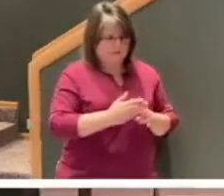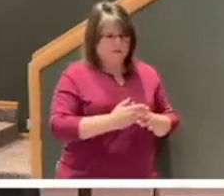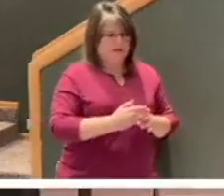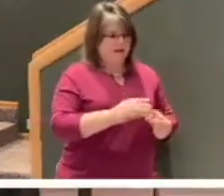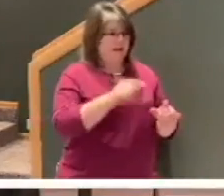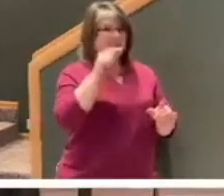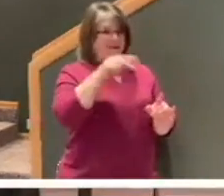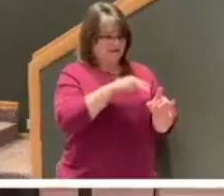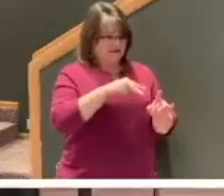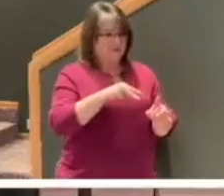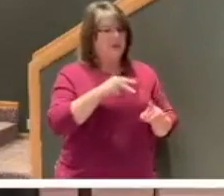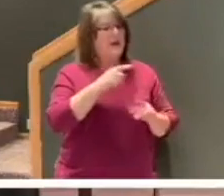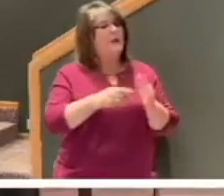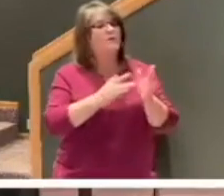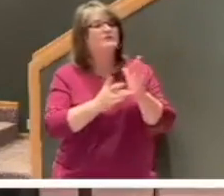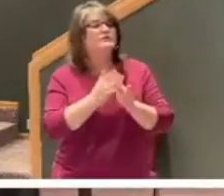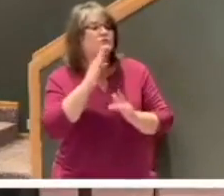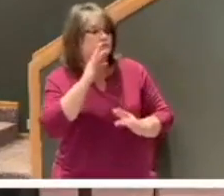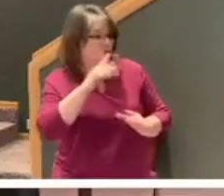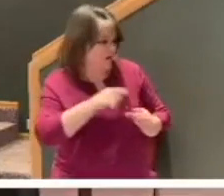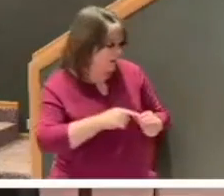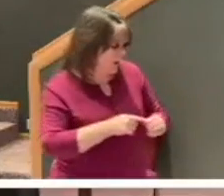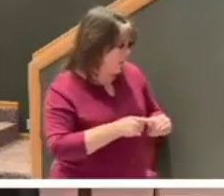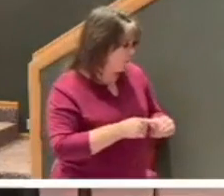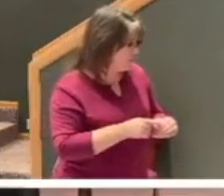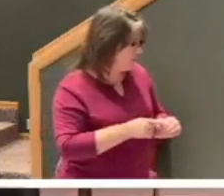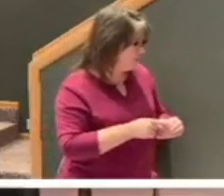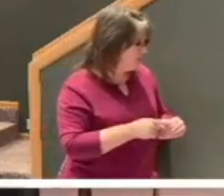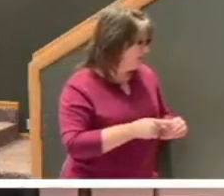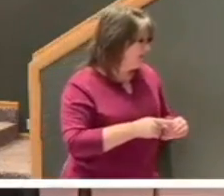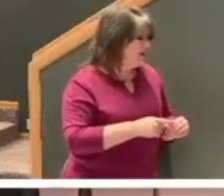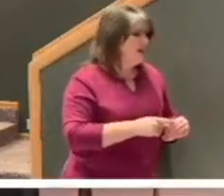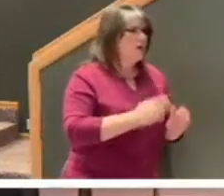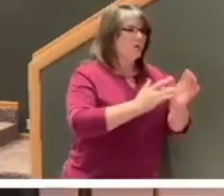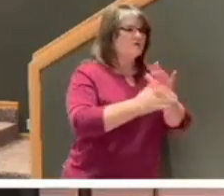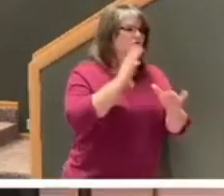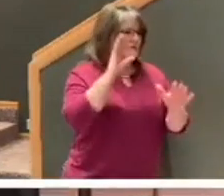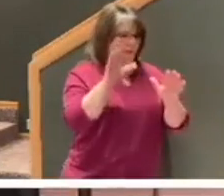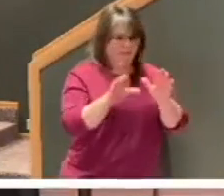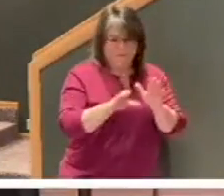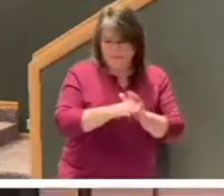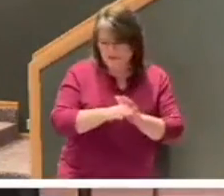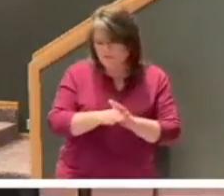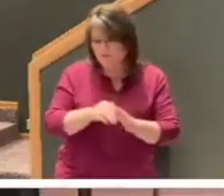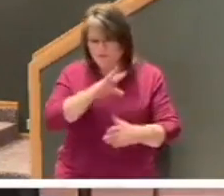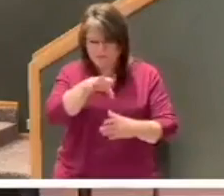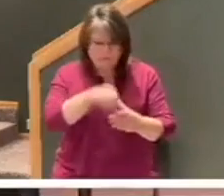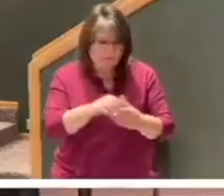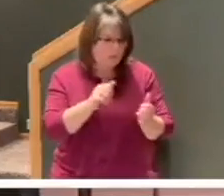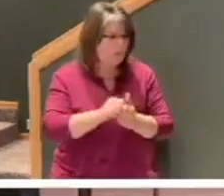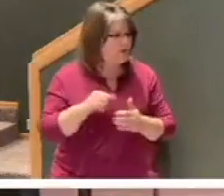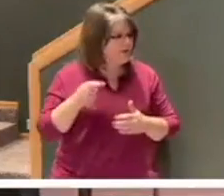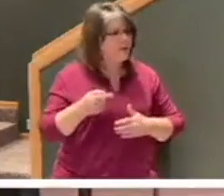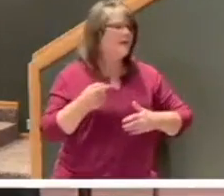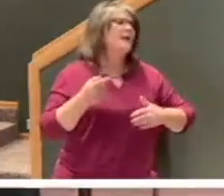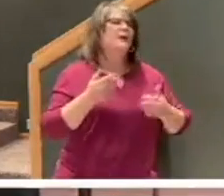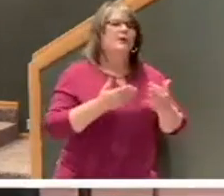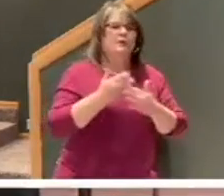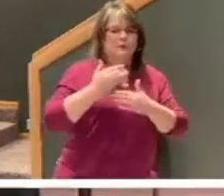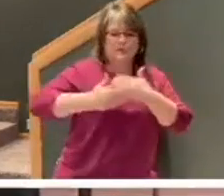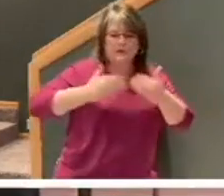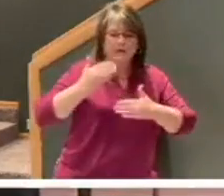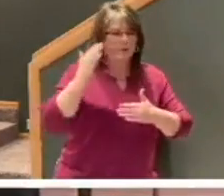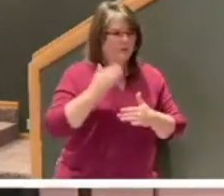what Jesus was talking about. Was he picturing an interaction with him that through the ages would keep